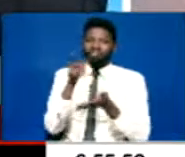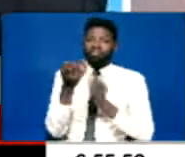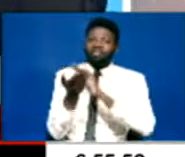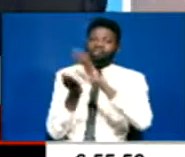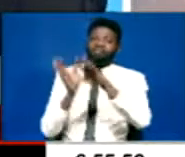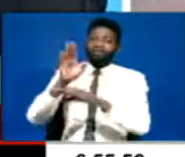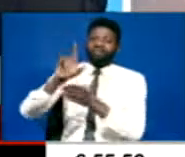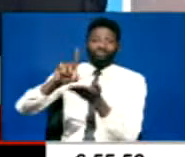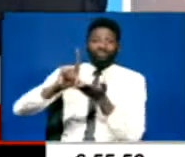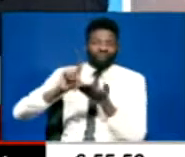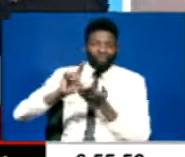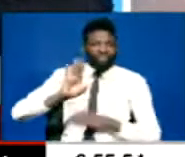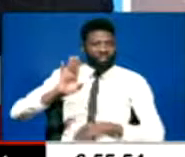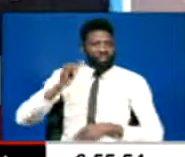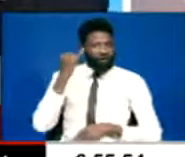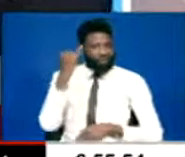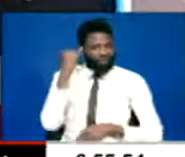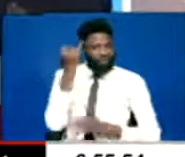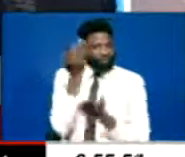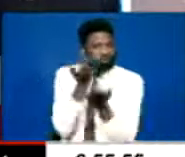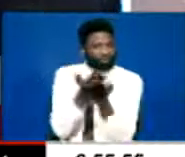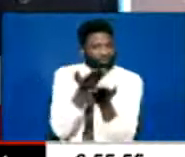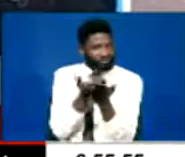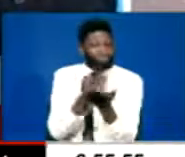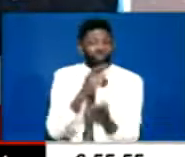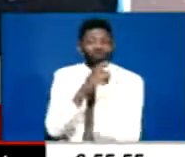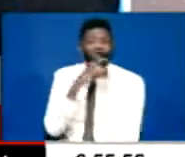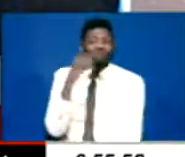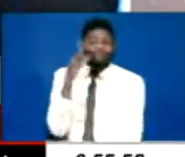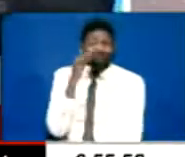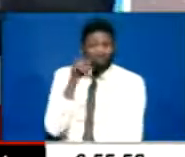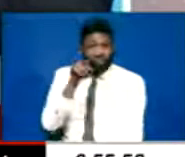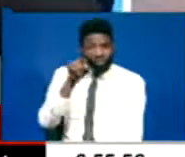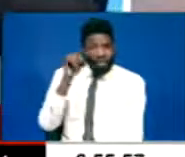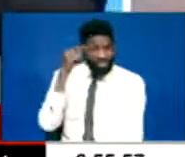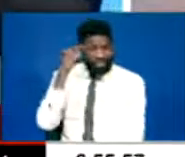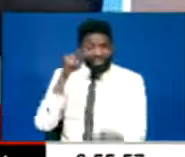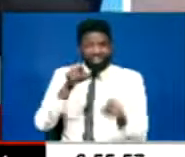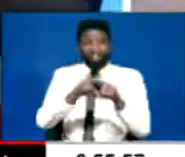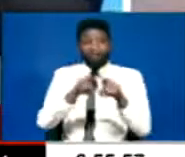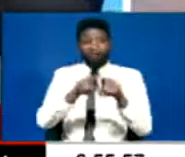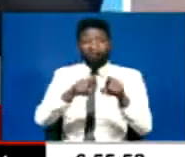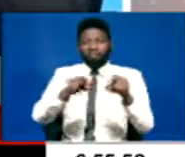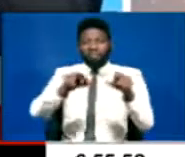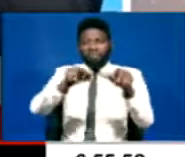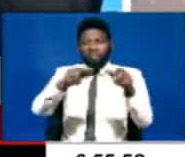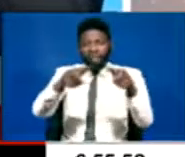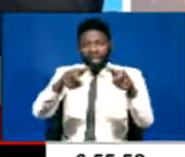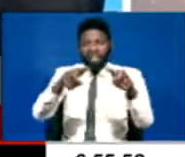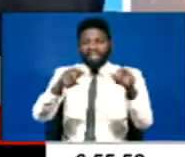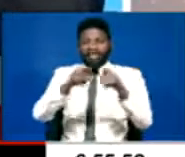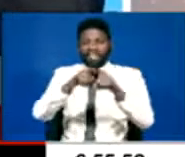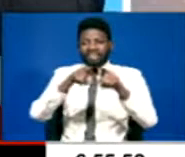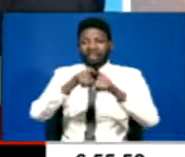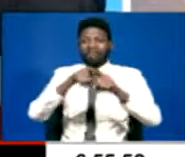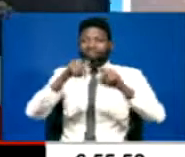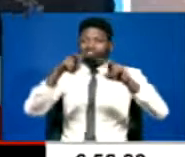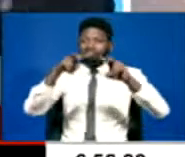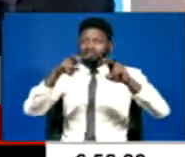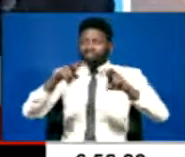proposal by Wajakoya. Do you think particularly the media has been able to interrogate the